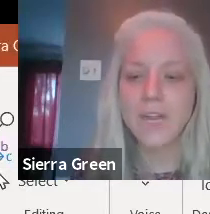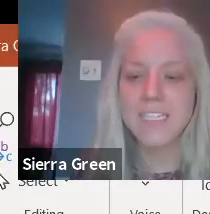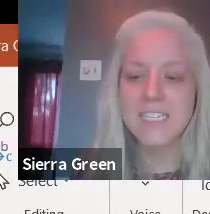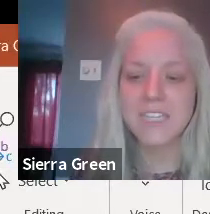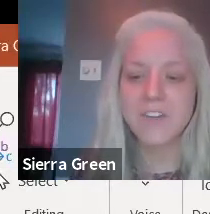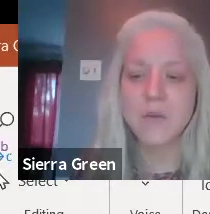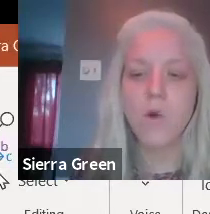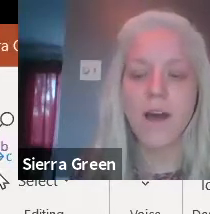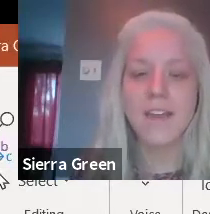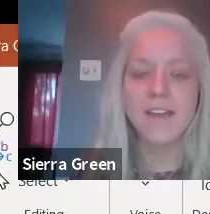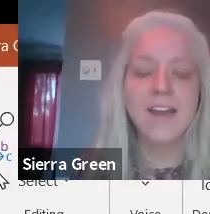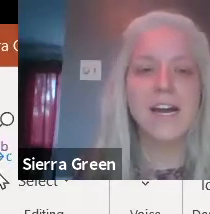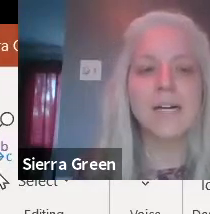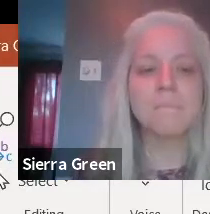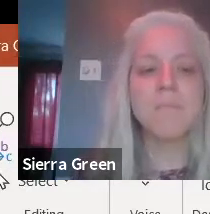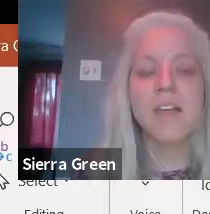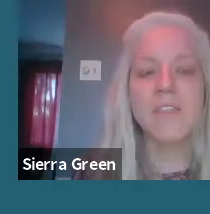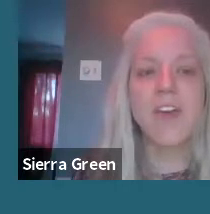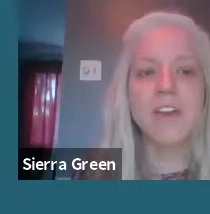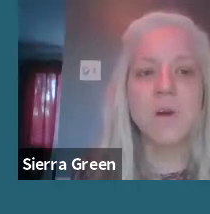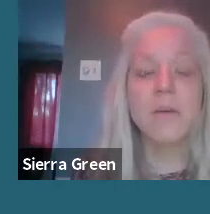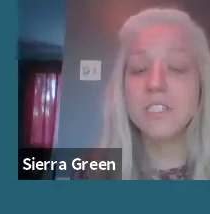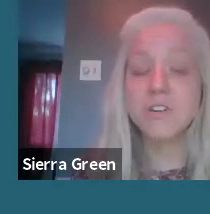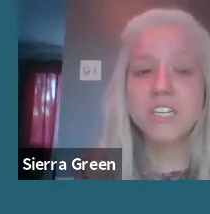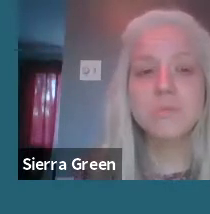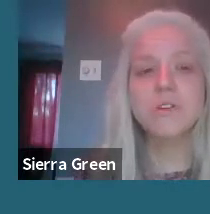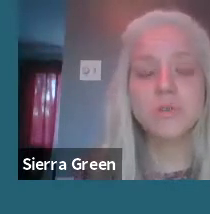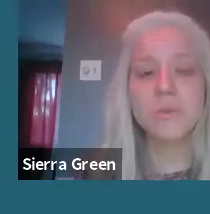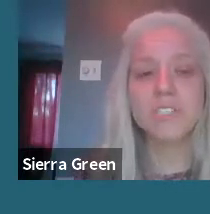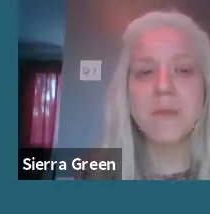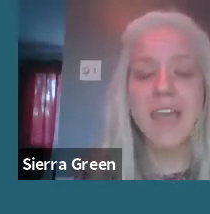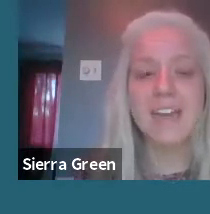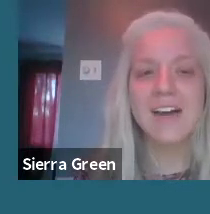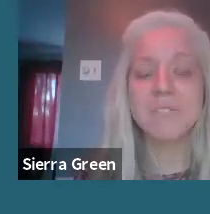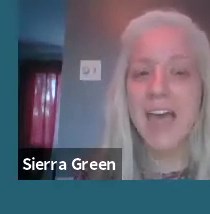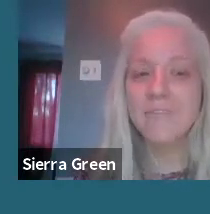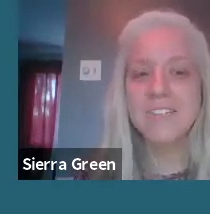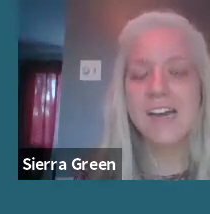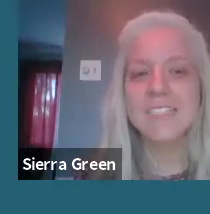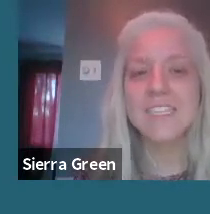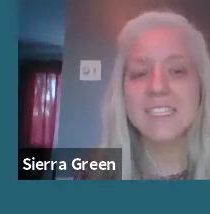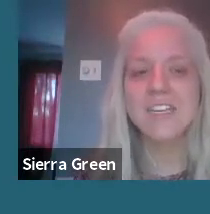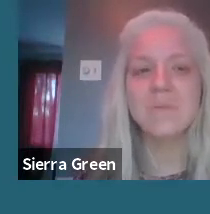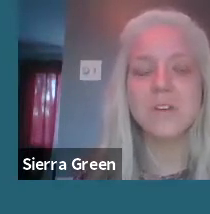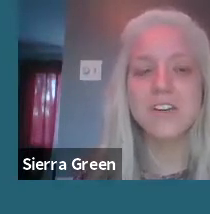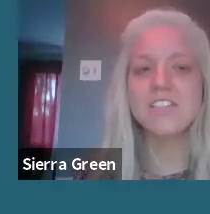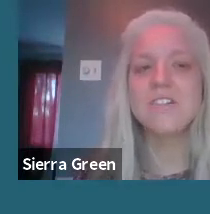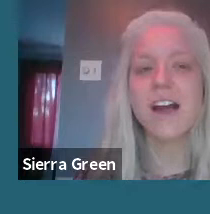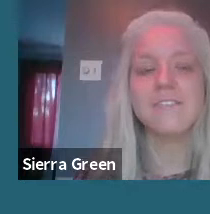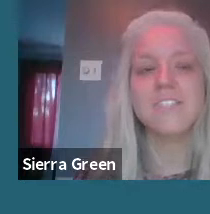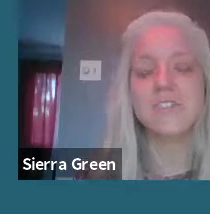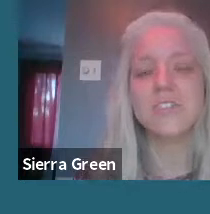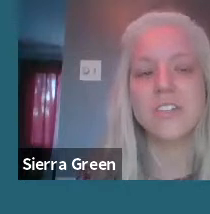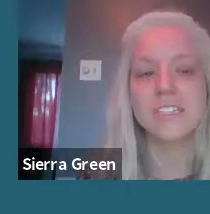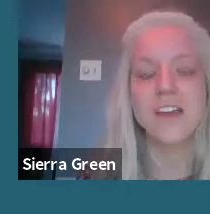from 1971 that it's the earliest brochure that was made to advertise this